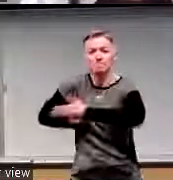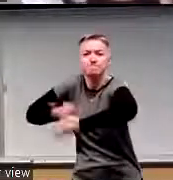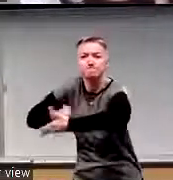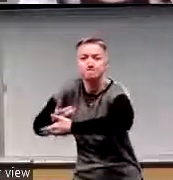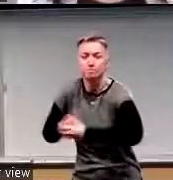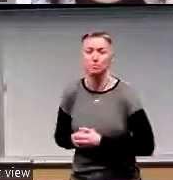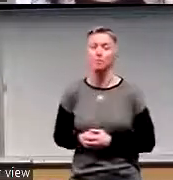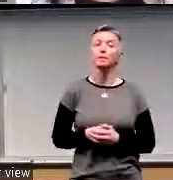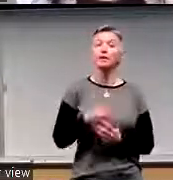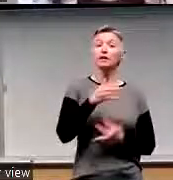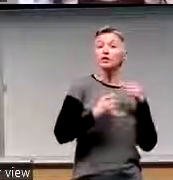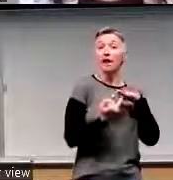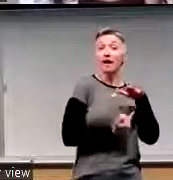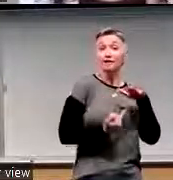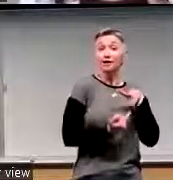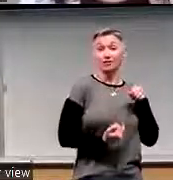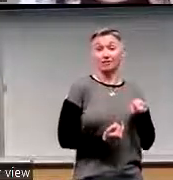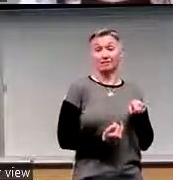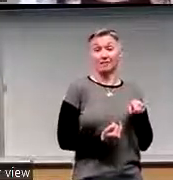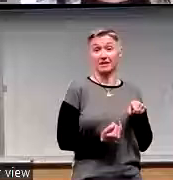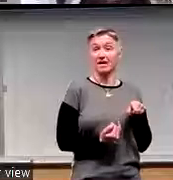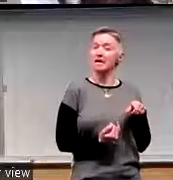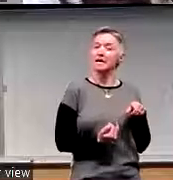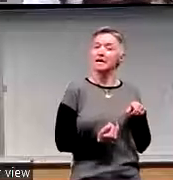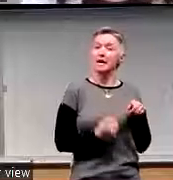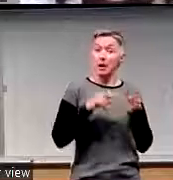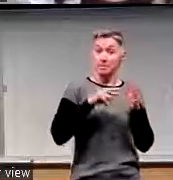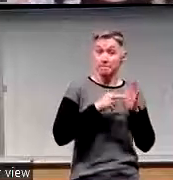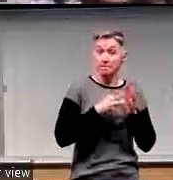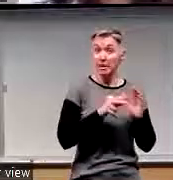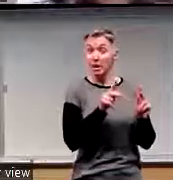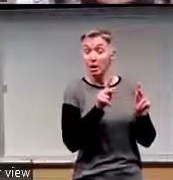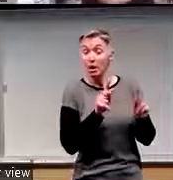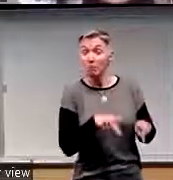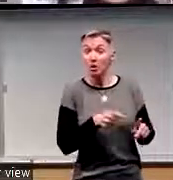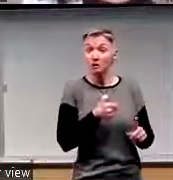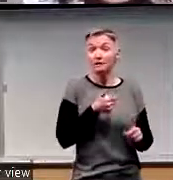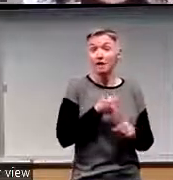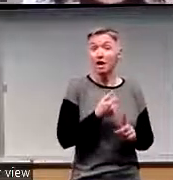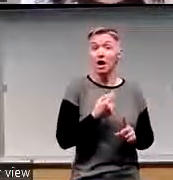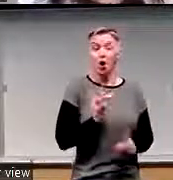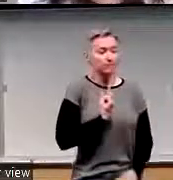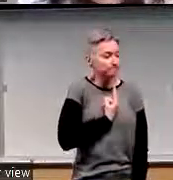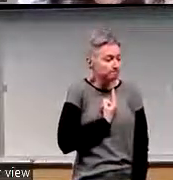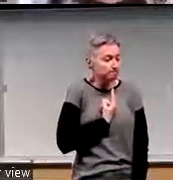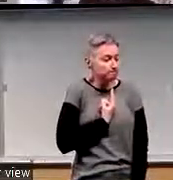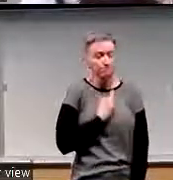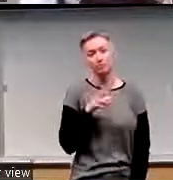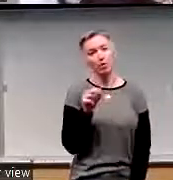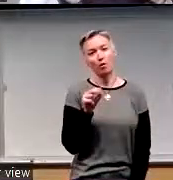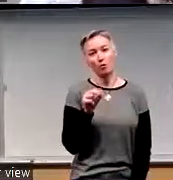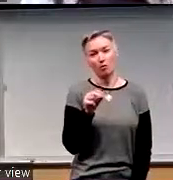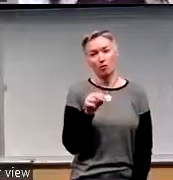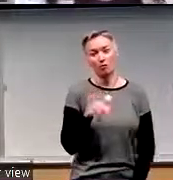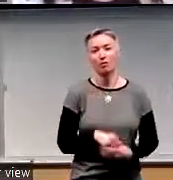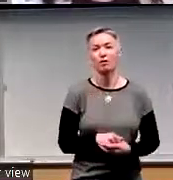social isolation does not mean that a person is constantly without the company of other people.